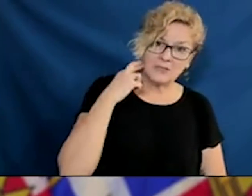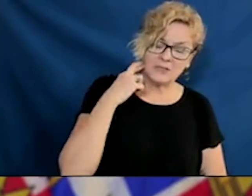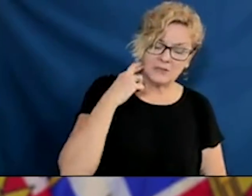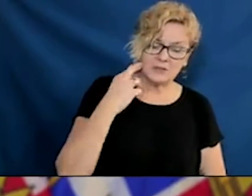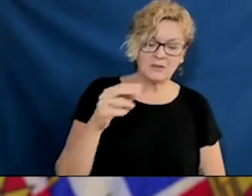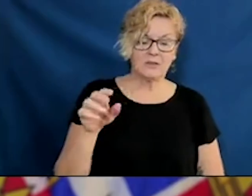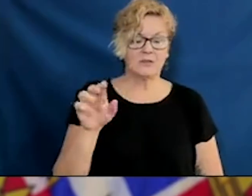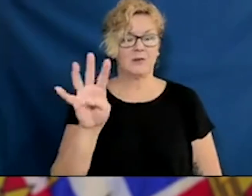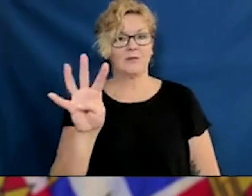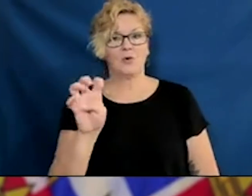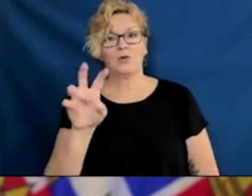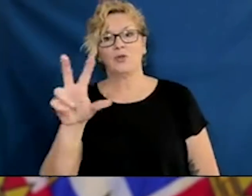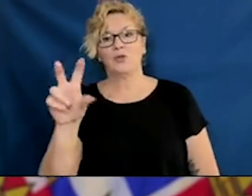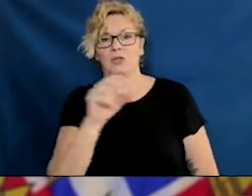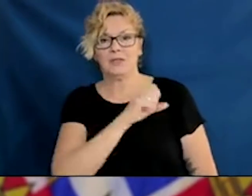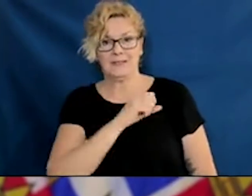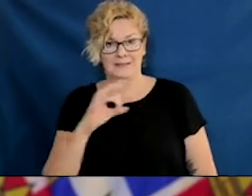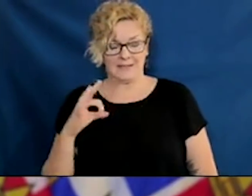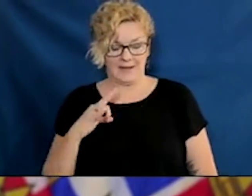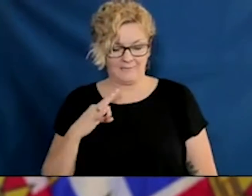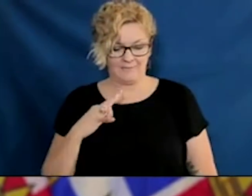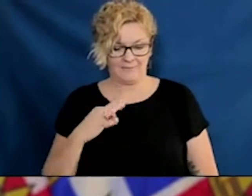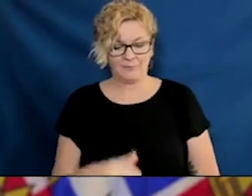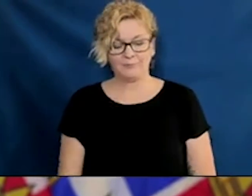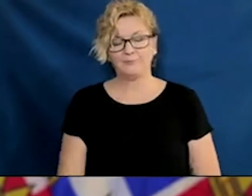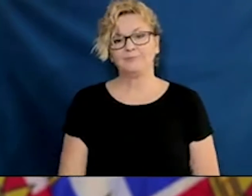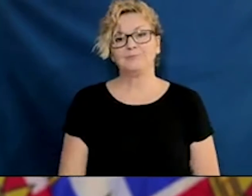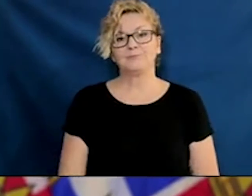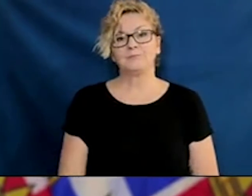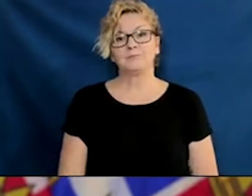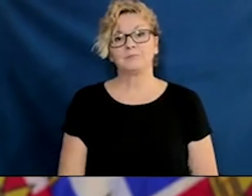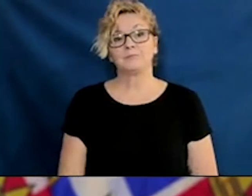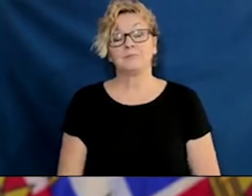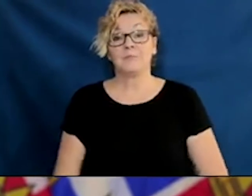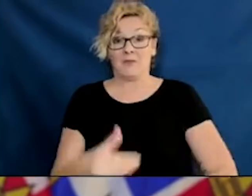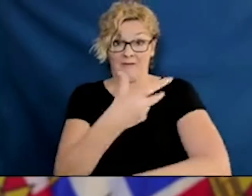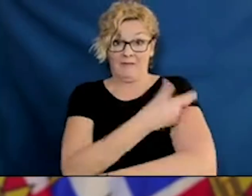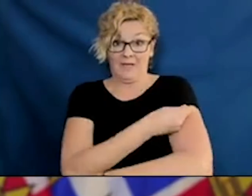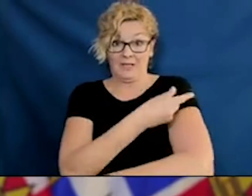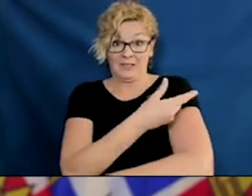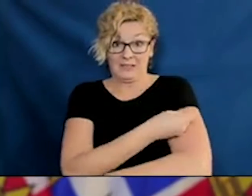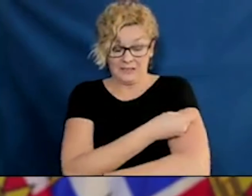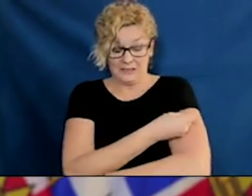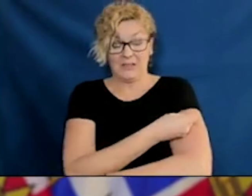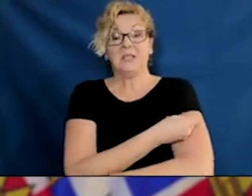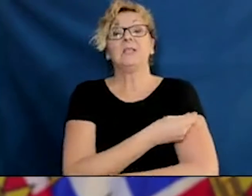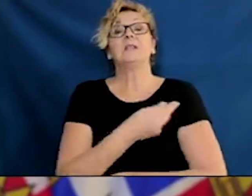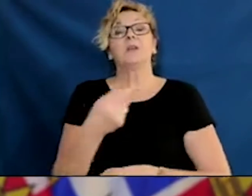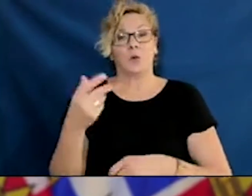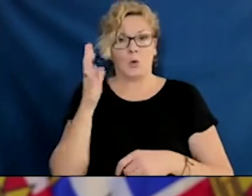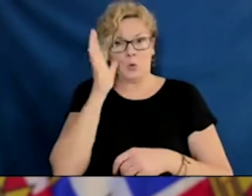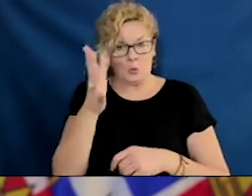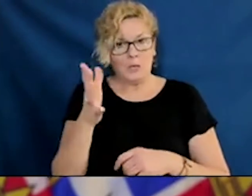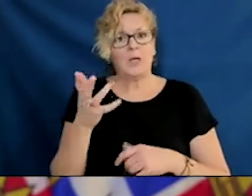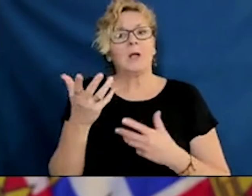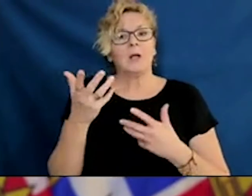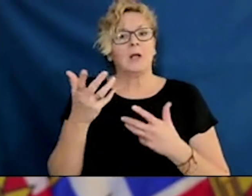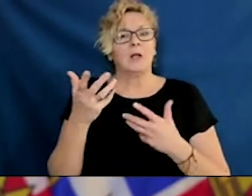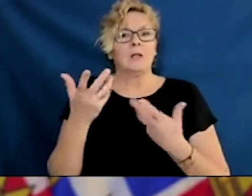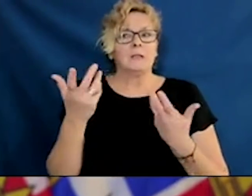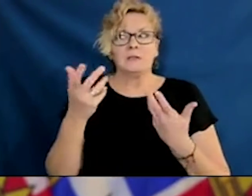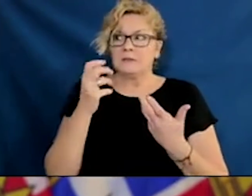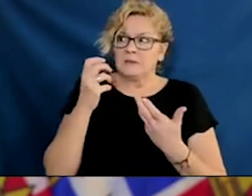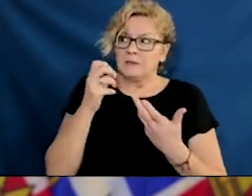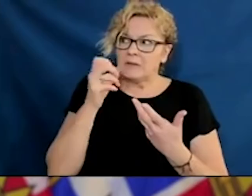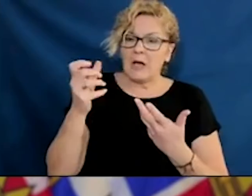are receiving doses this week, we are continuing with our preparations to have widespread immunizations